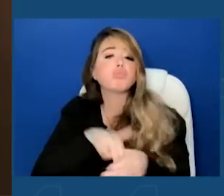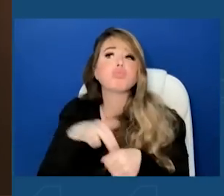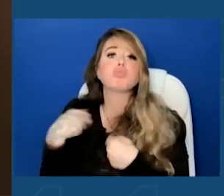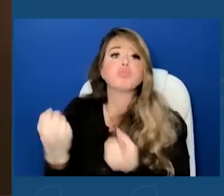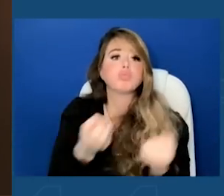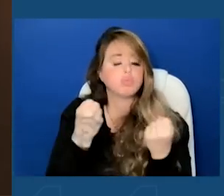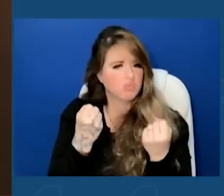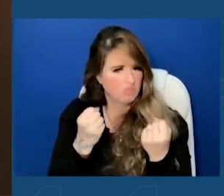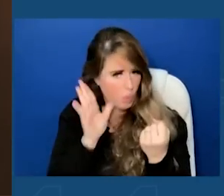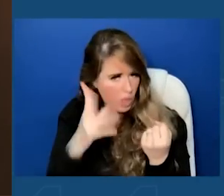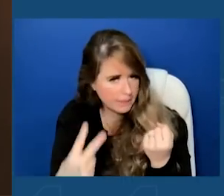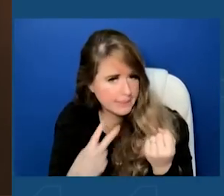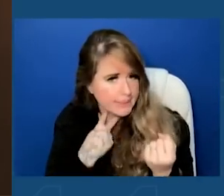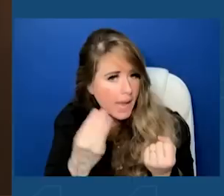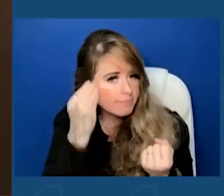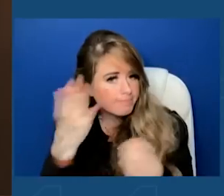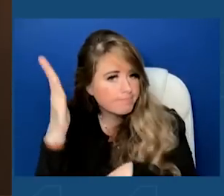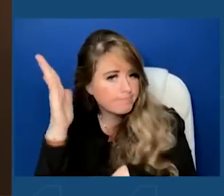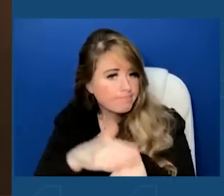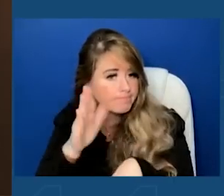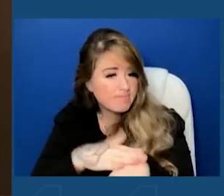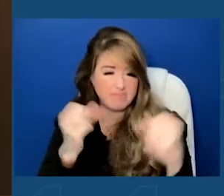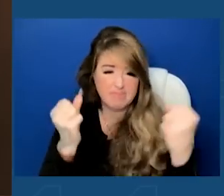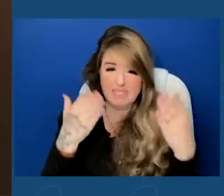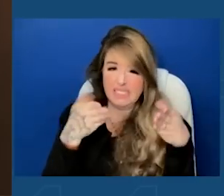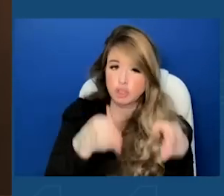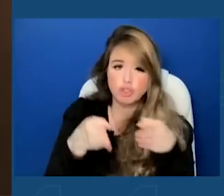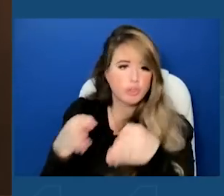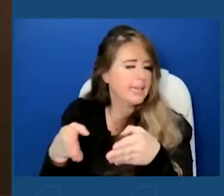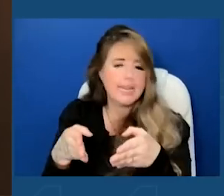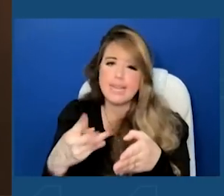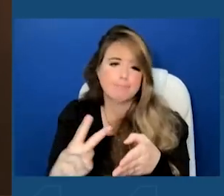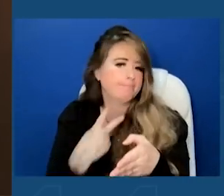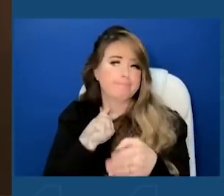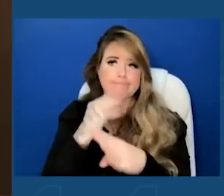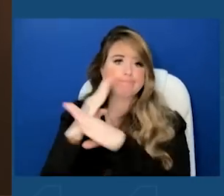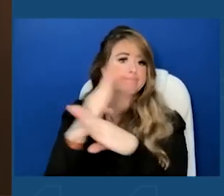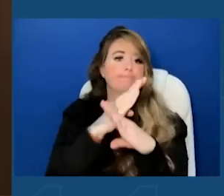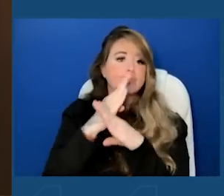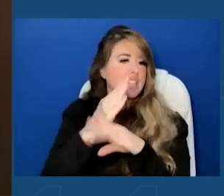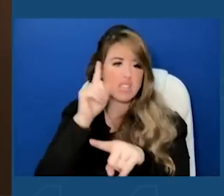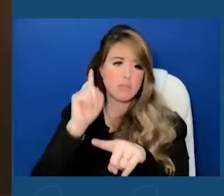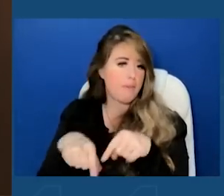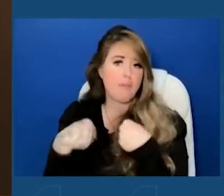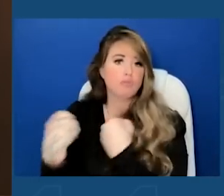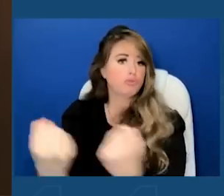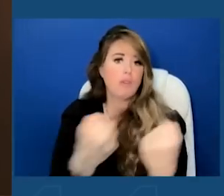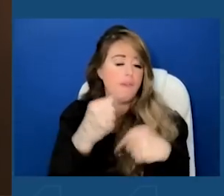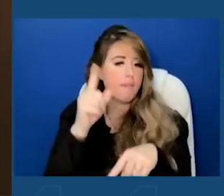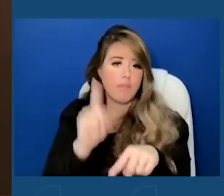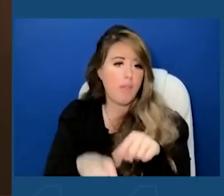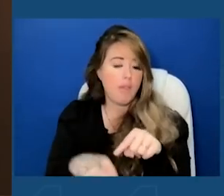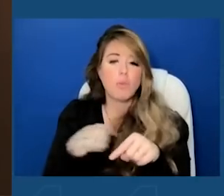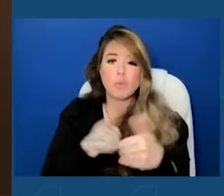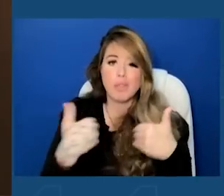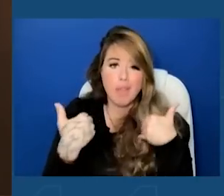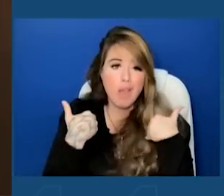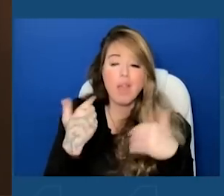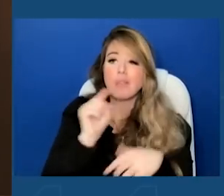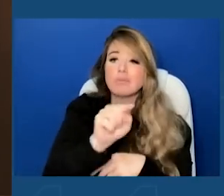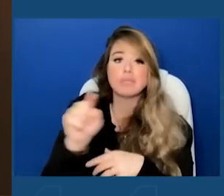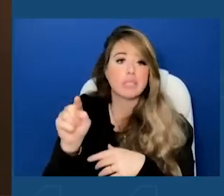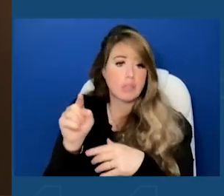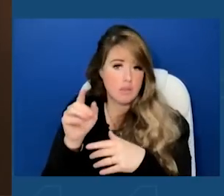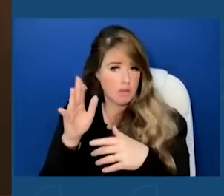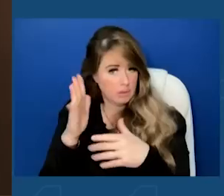Buffalo are still impassable. We have plows on mains and secondaries. We're into residential streets now,